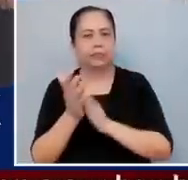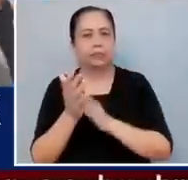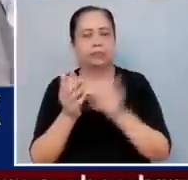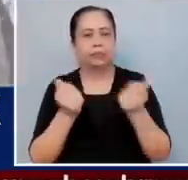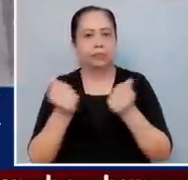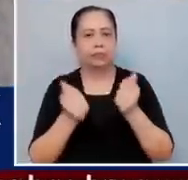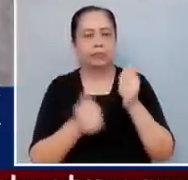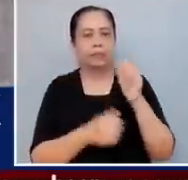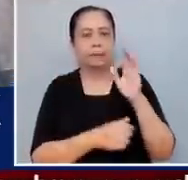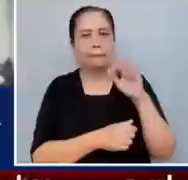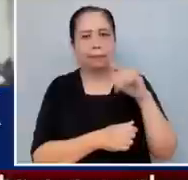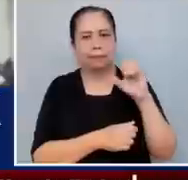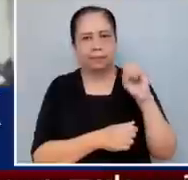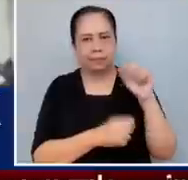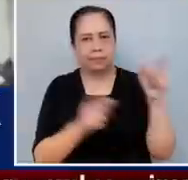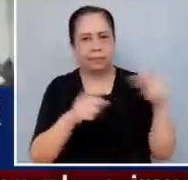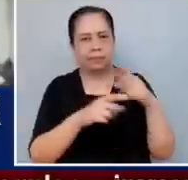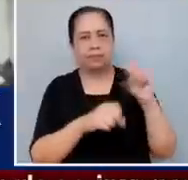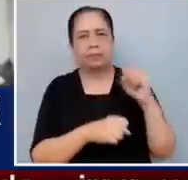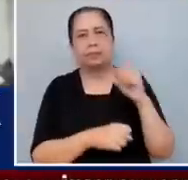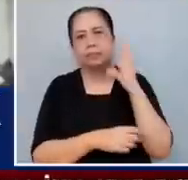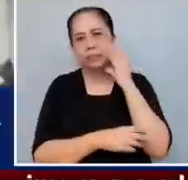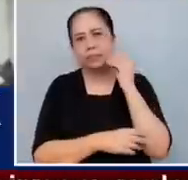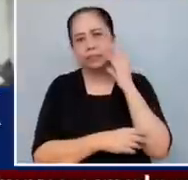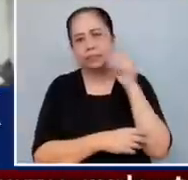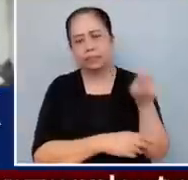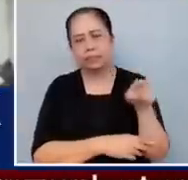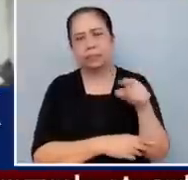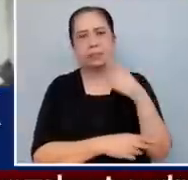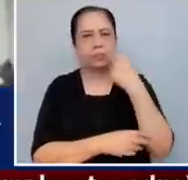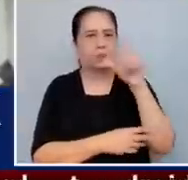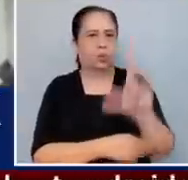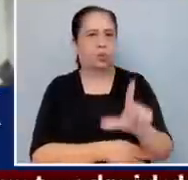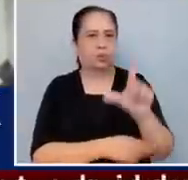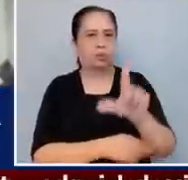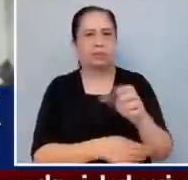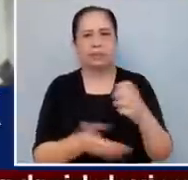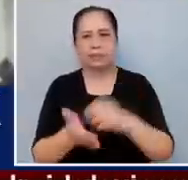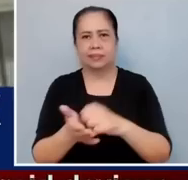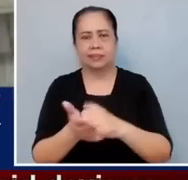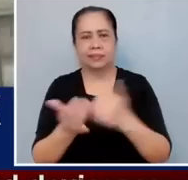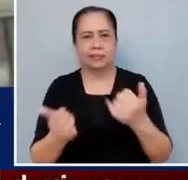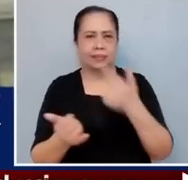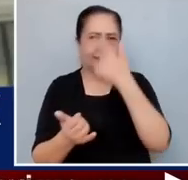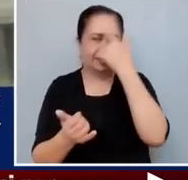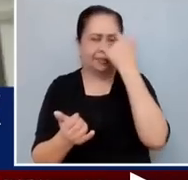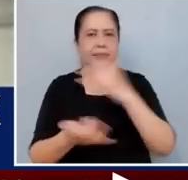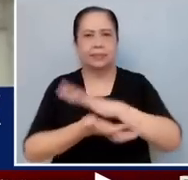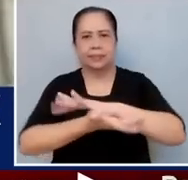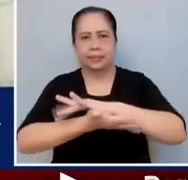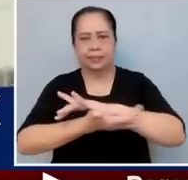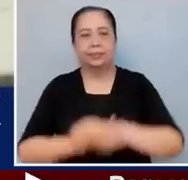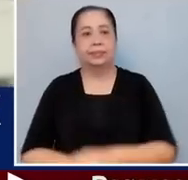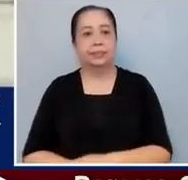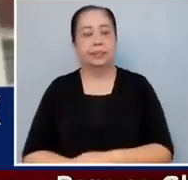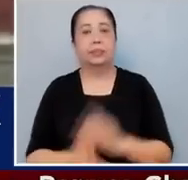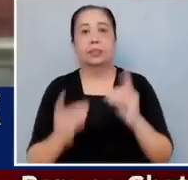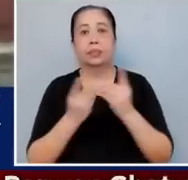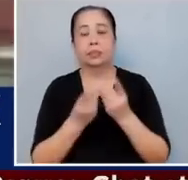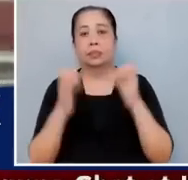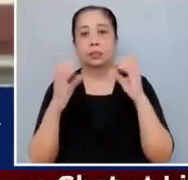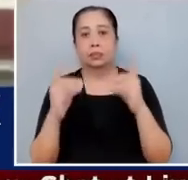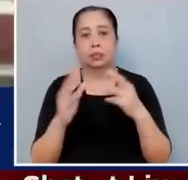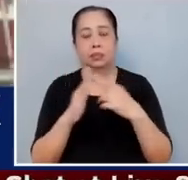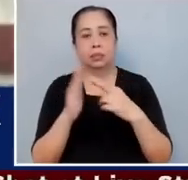o FAPSA ang sitwasyon ng Sanlo. Lalo't mababa ang enrollees ngayon dahil na rin sa pandemya. Ang DepEd